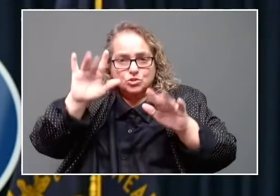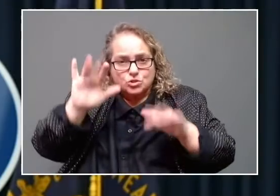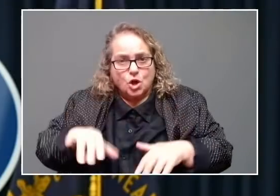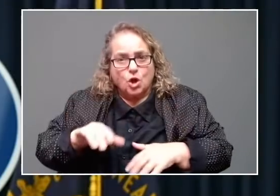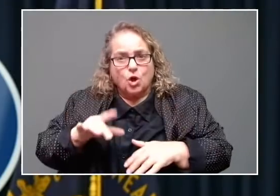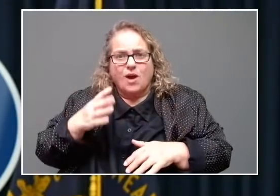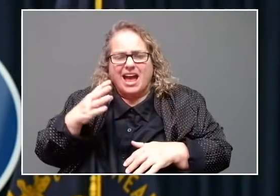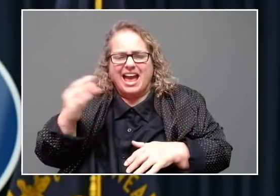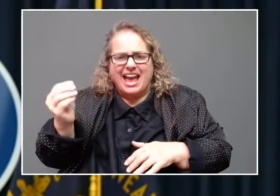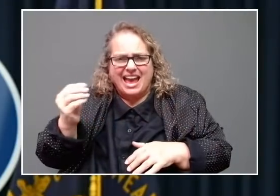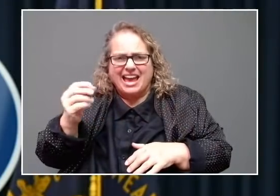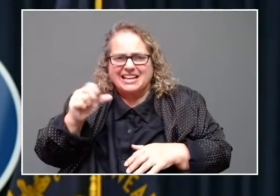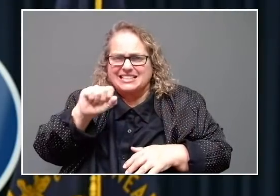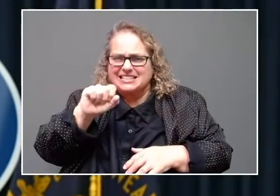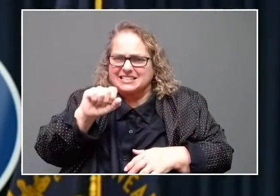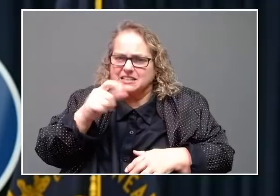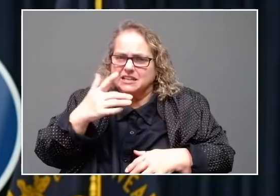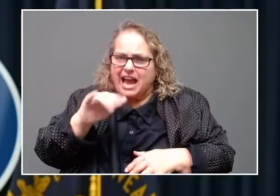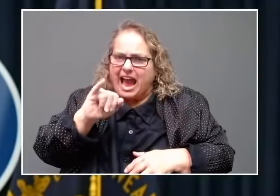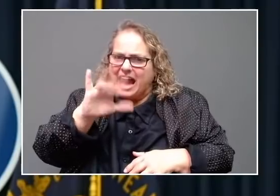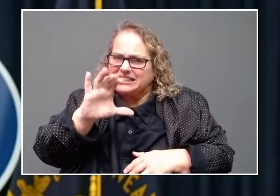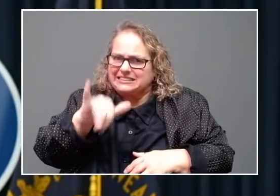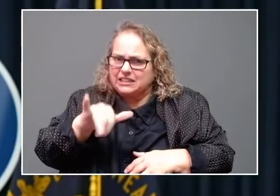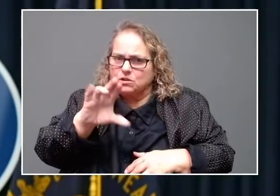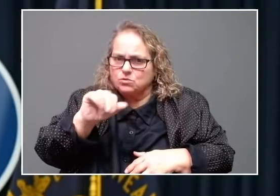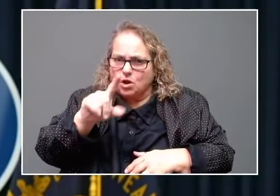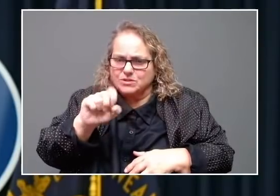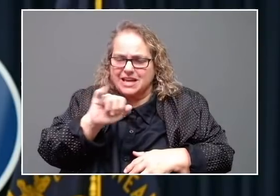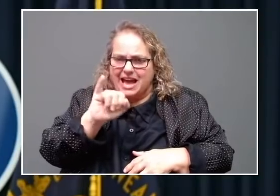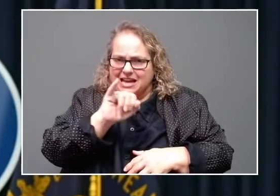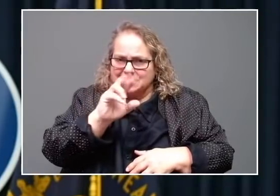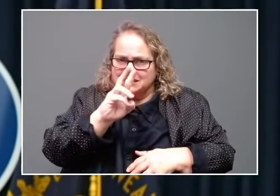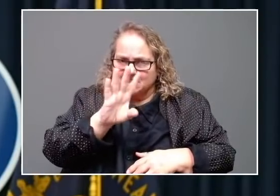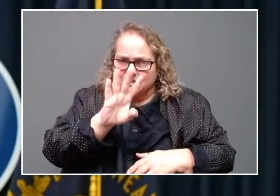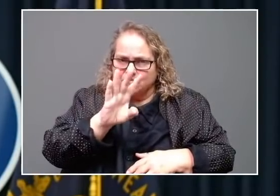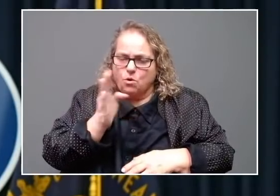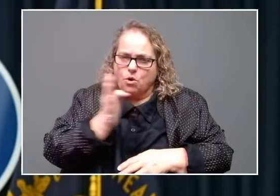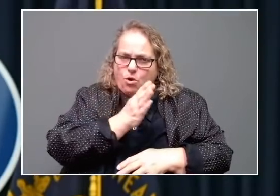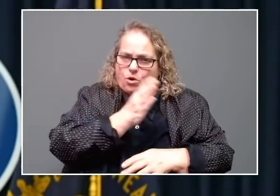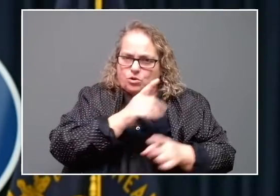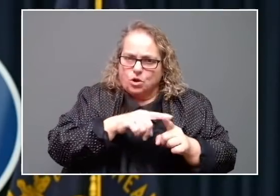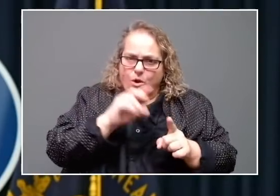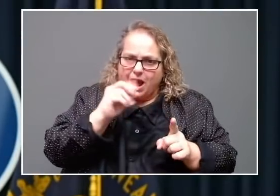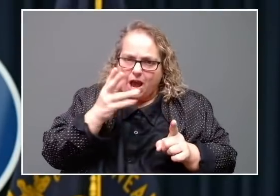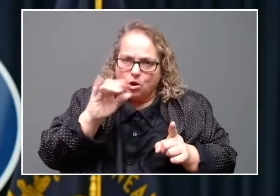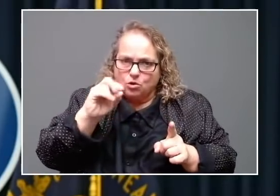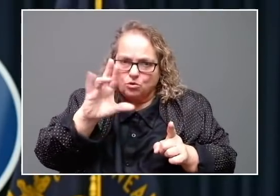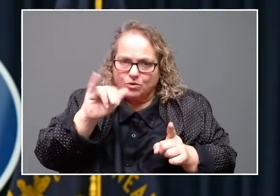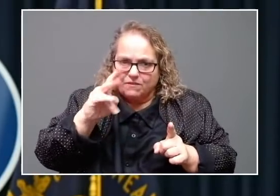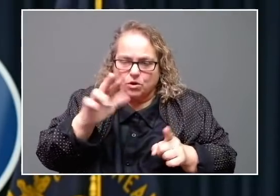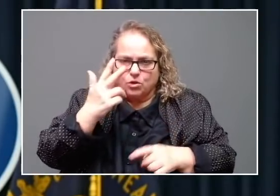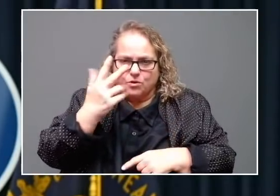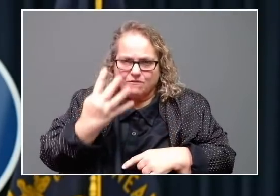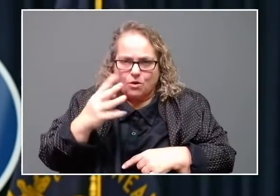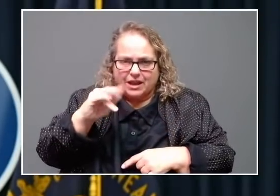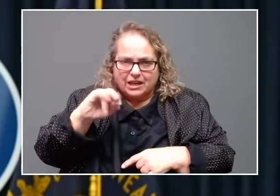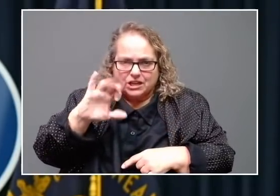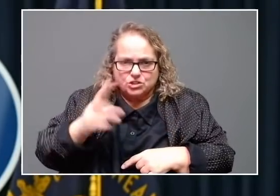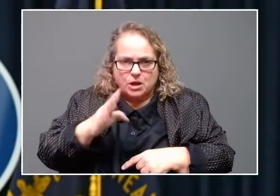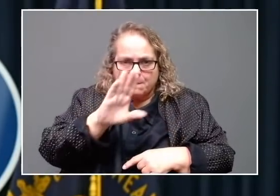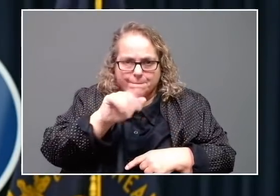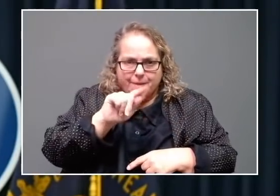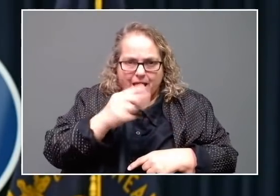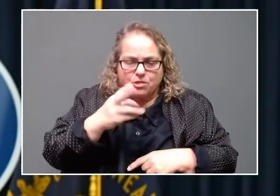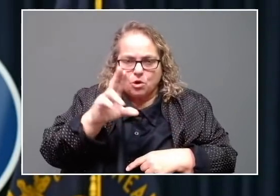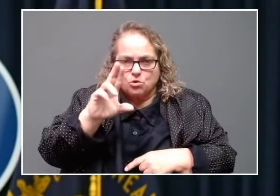of I-64, less snow towards the Ohio River. 3 to 4 inches came down in Bath, Rowan, Elliott, and Boyd